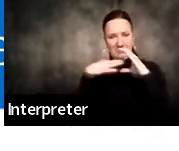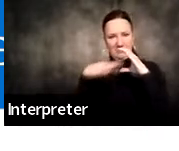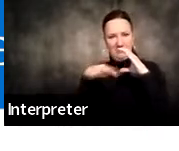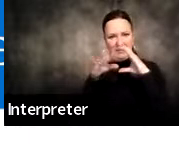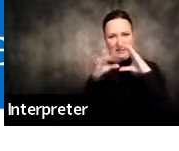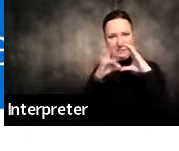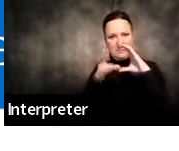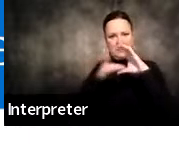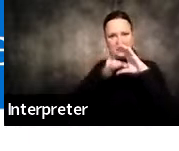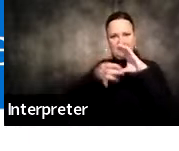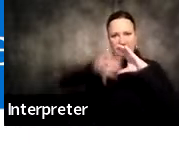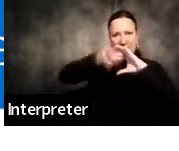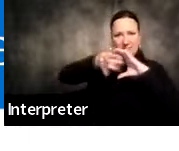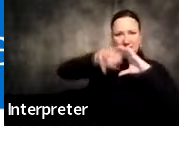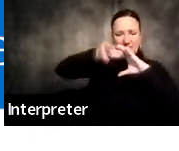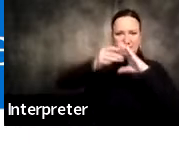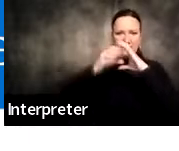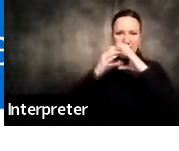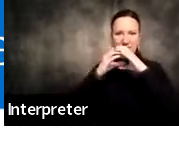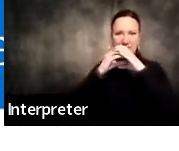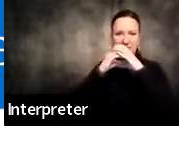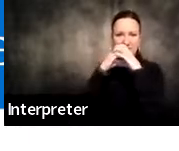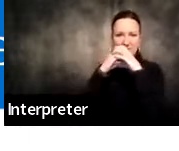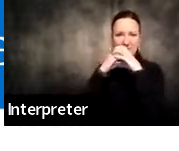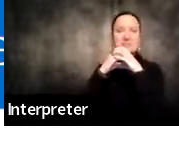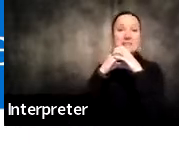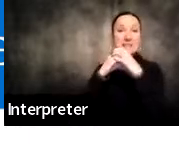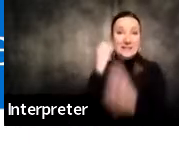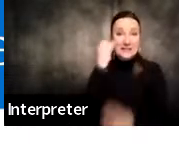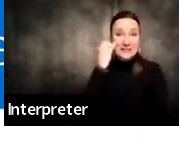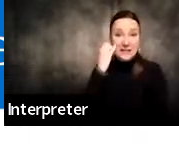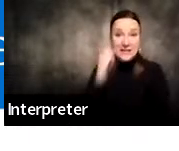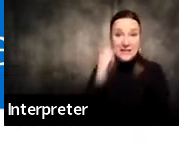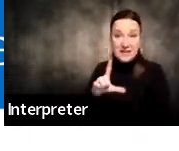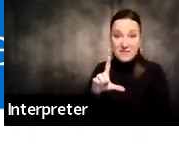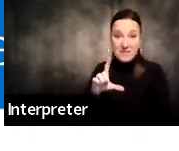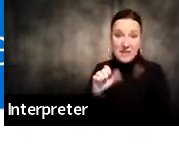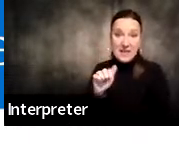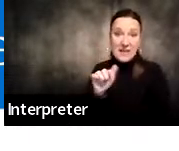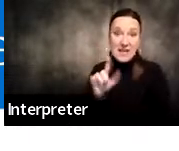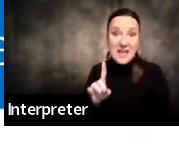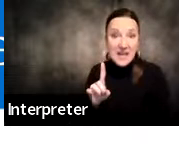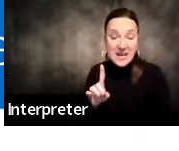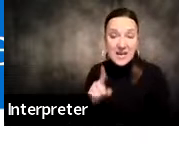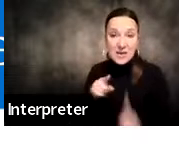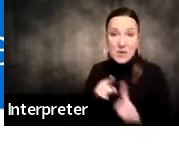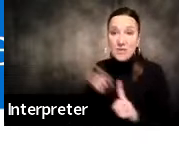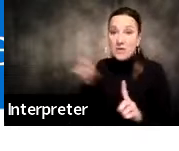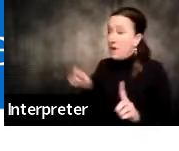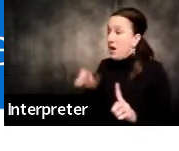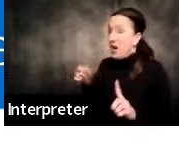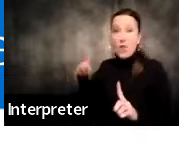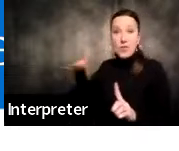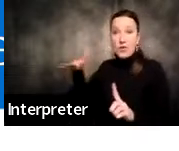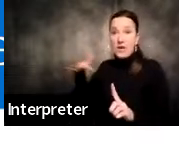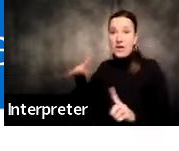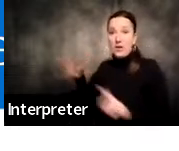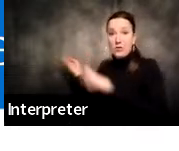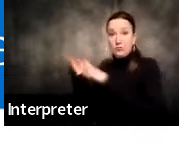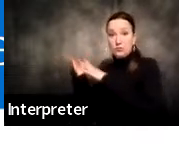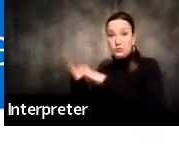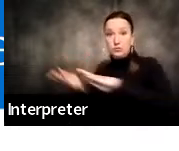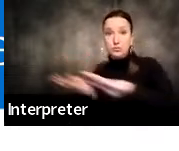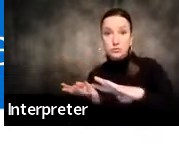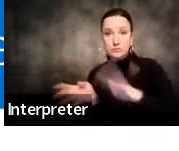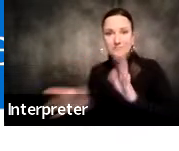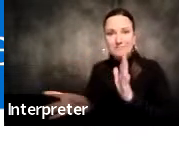And there's a potential, if there was lead anywhere in the service line, that it could get caught in that galvanized